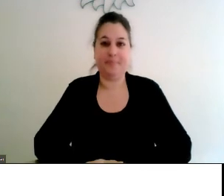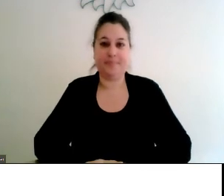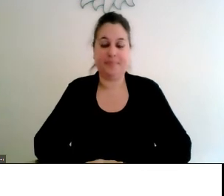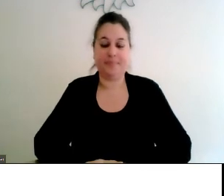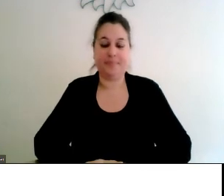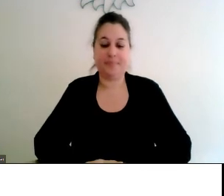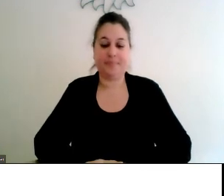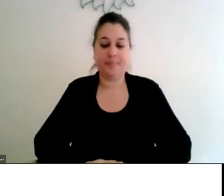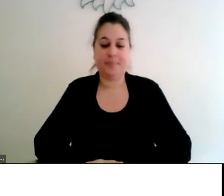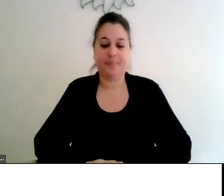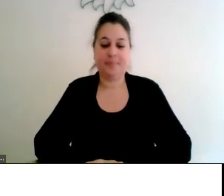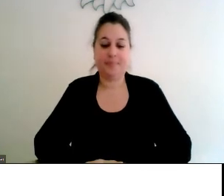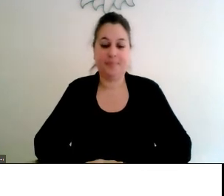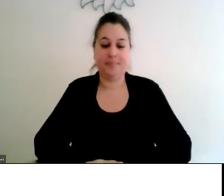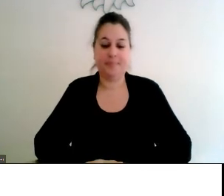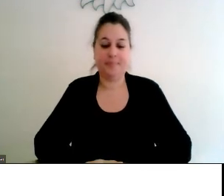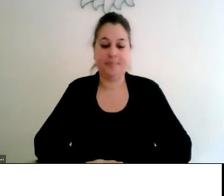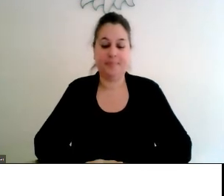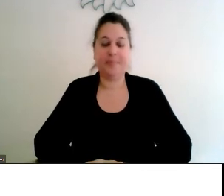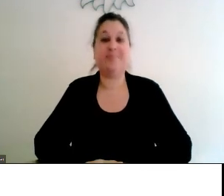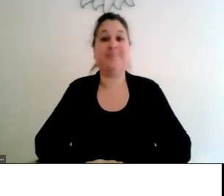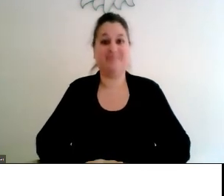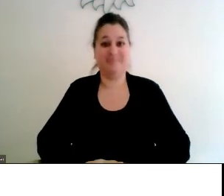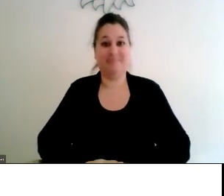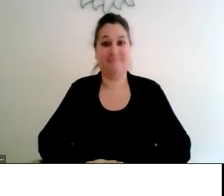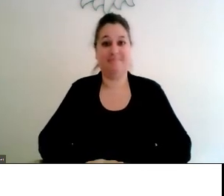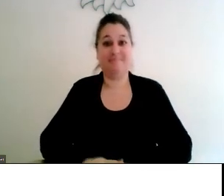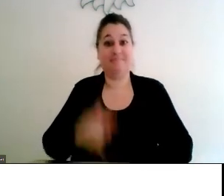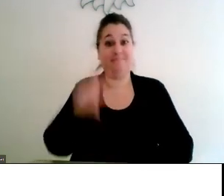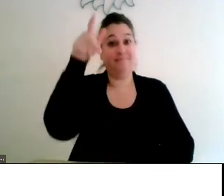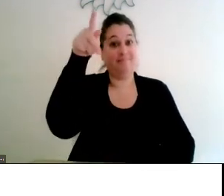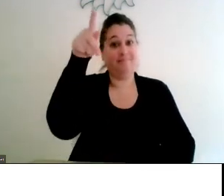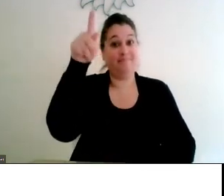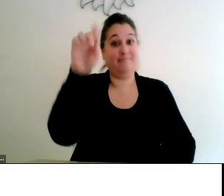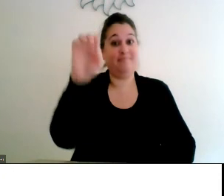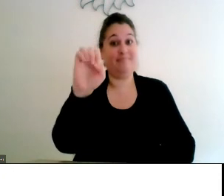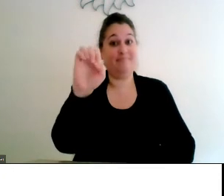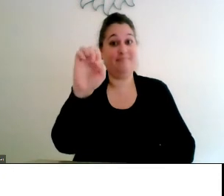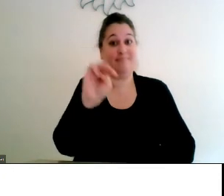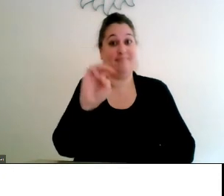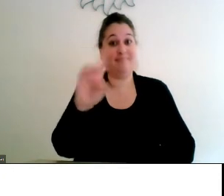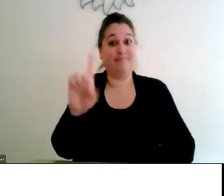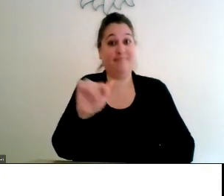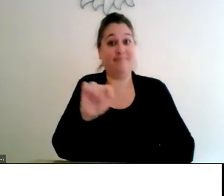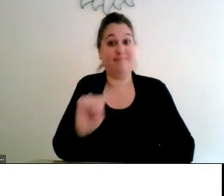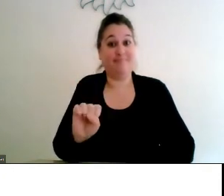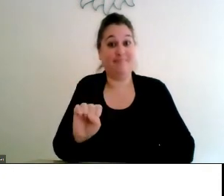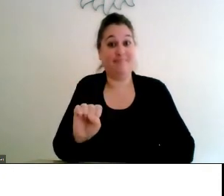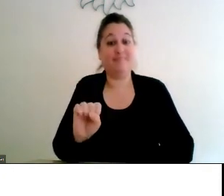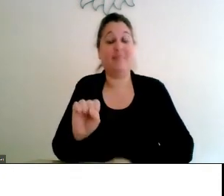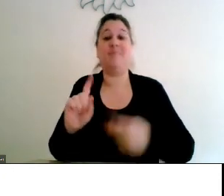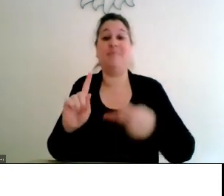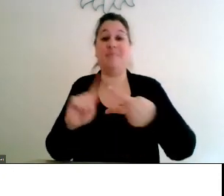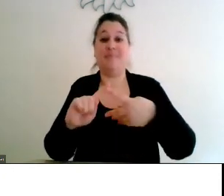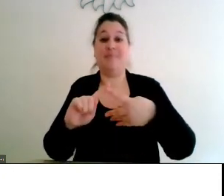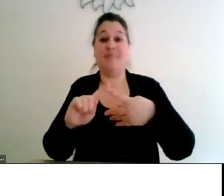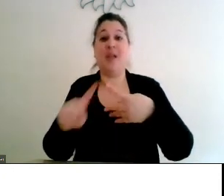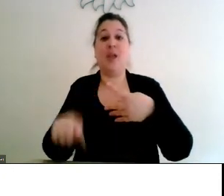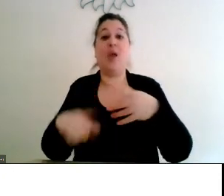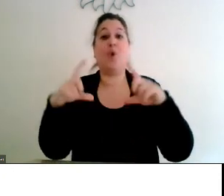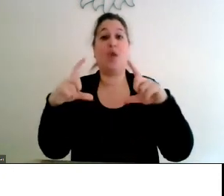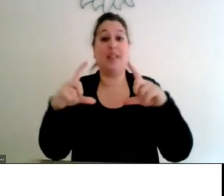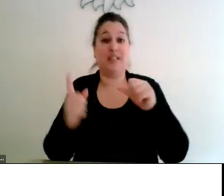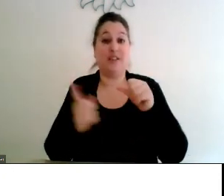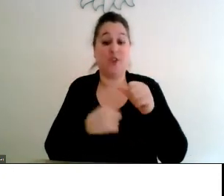All right, PEMDAS. All right, parentheses, do that first. 6, 7, 8, 9. Bring everything